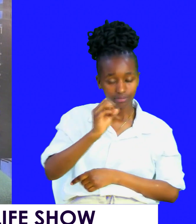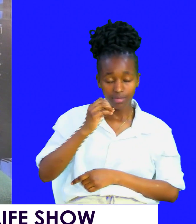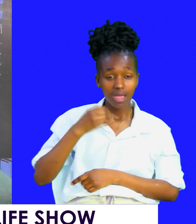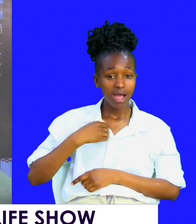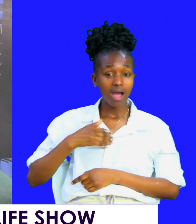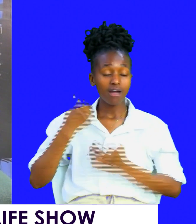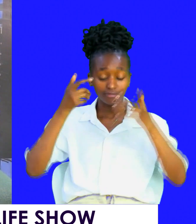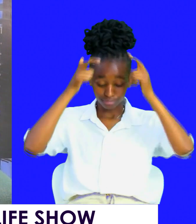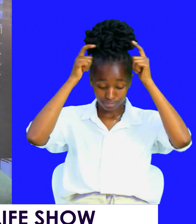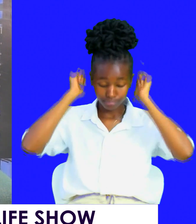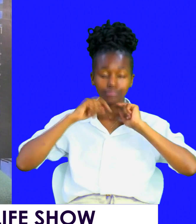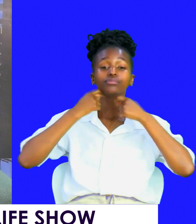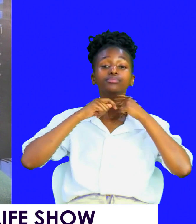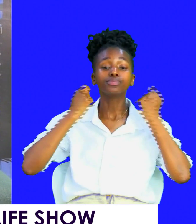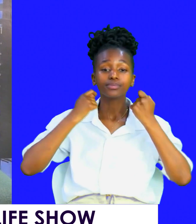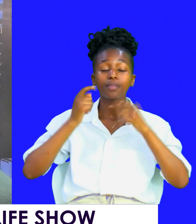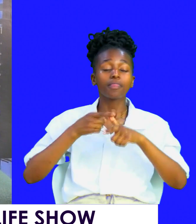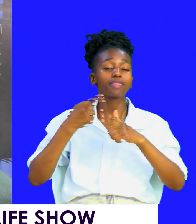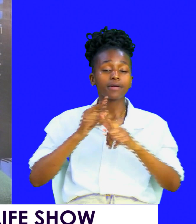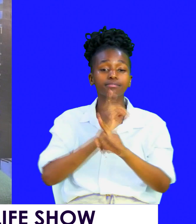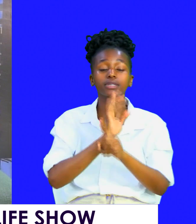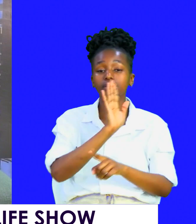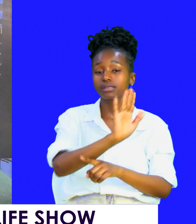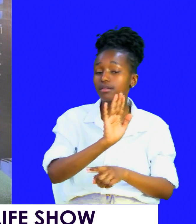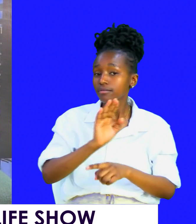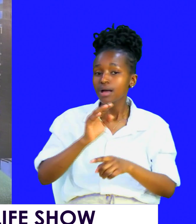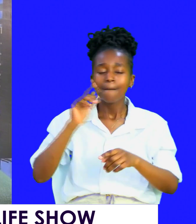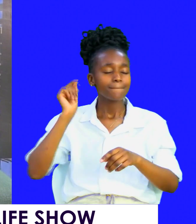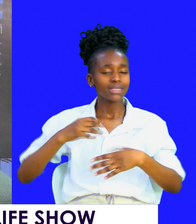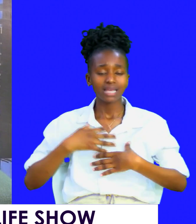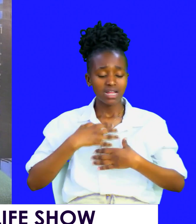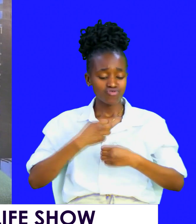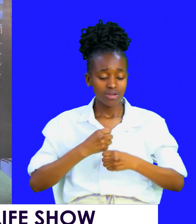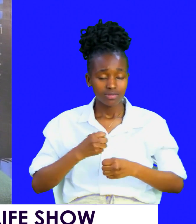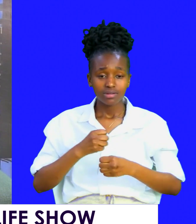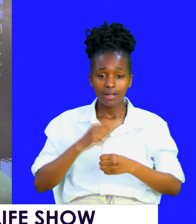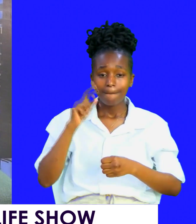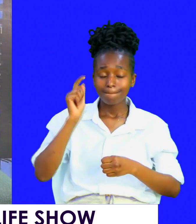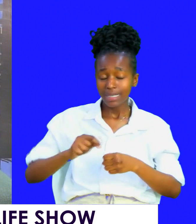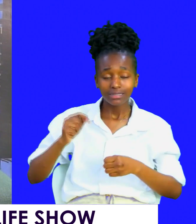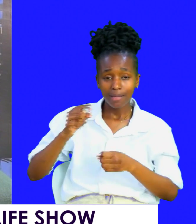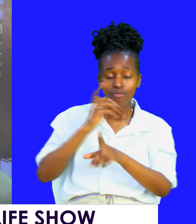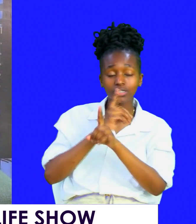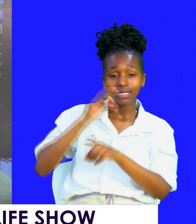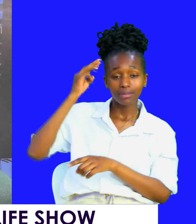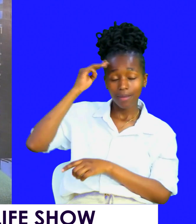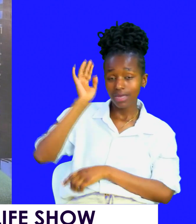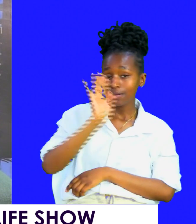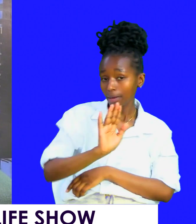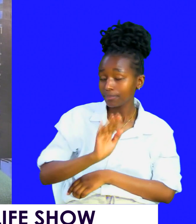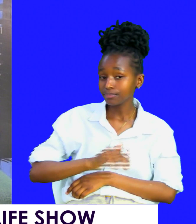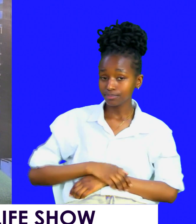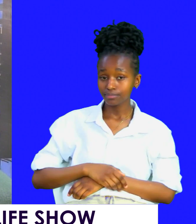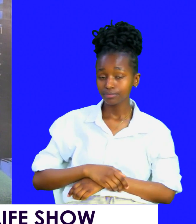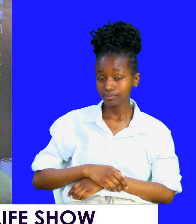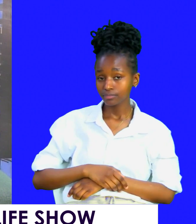head of trust. The helmet of trust. Allow it. Guard your mind. Put on that helmet.